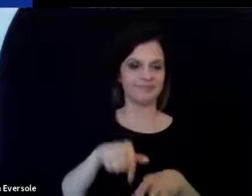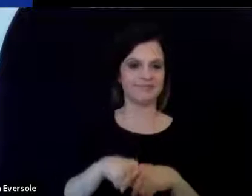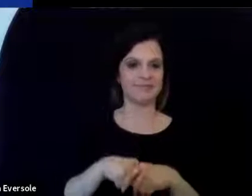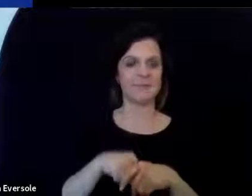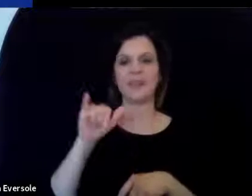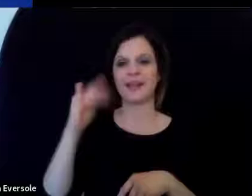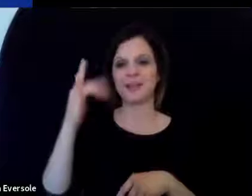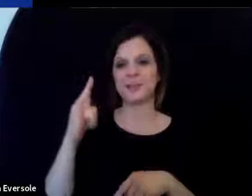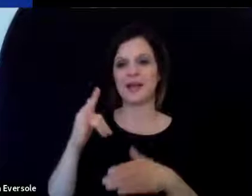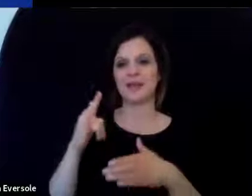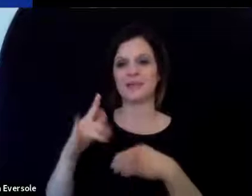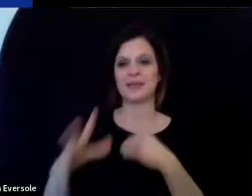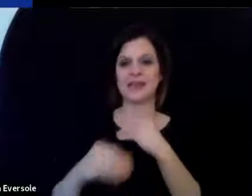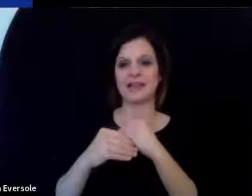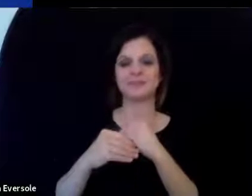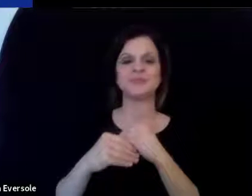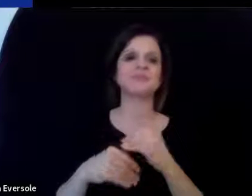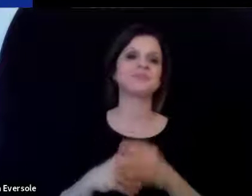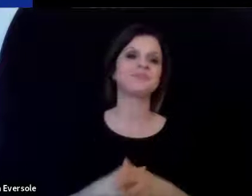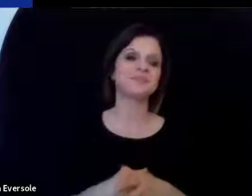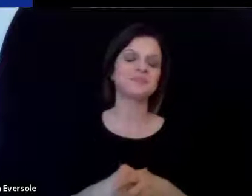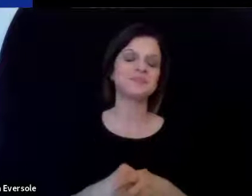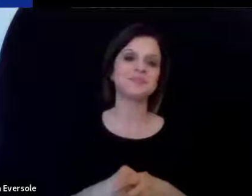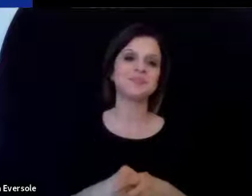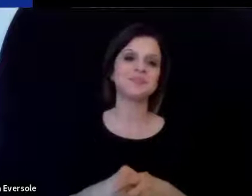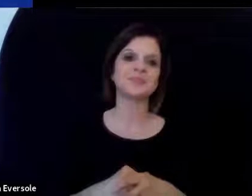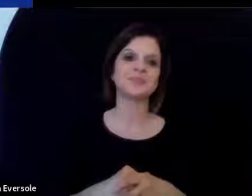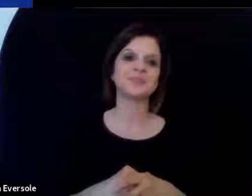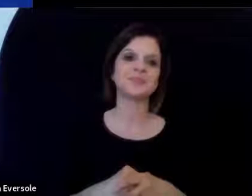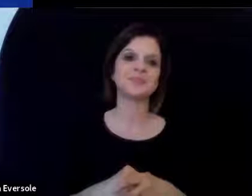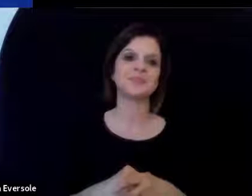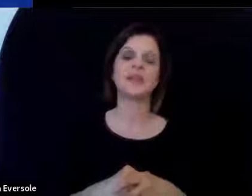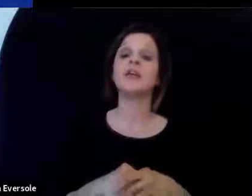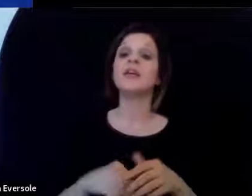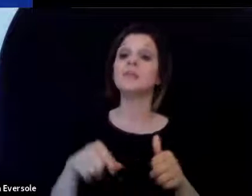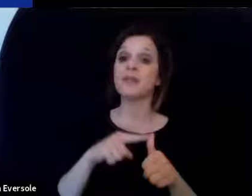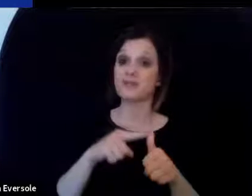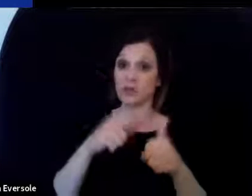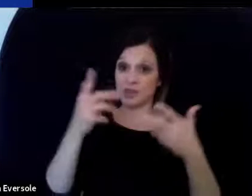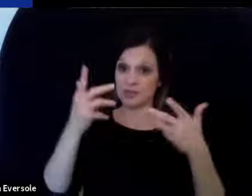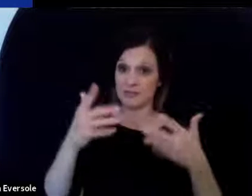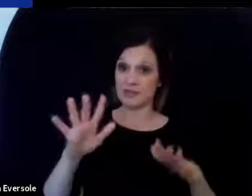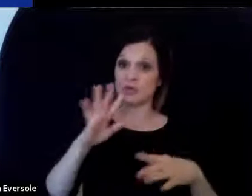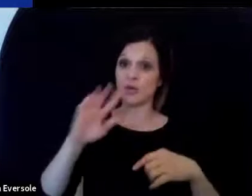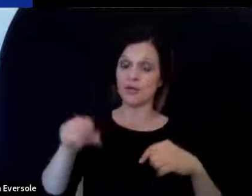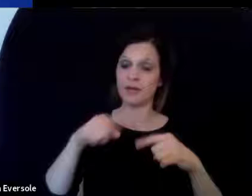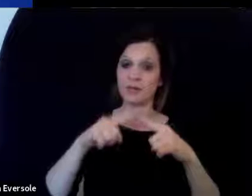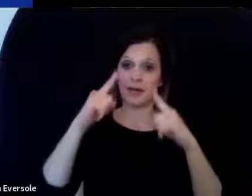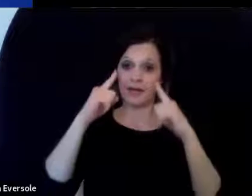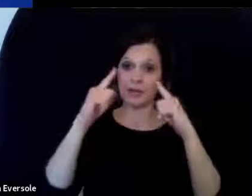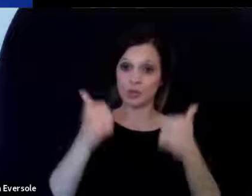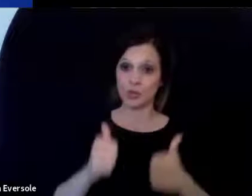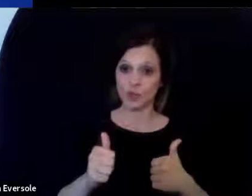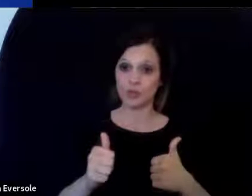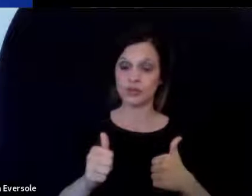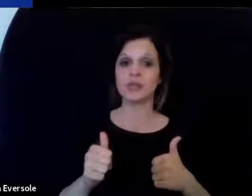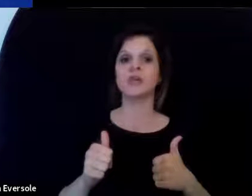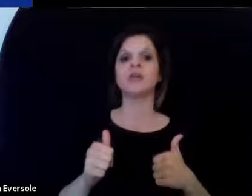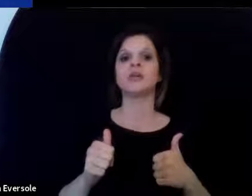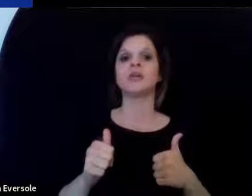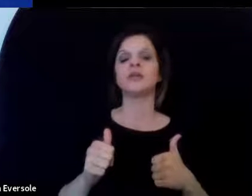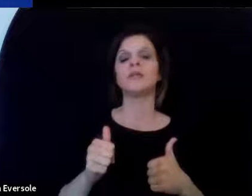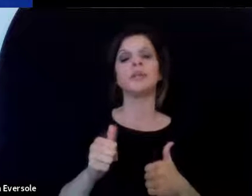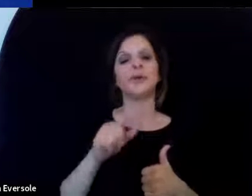why we shared it with you. So the first thing is vision loss. We've talked to you about this, but it's really in two ways that